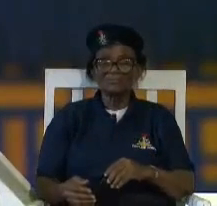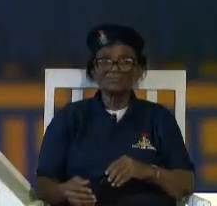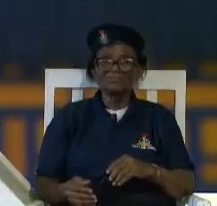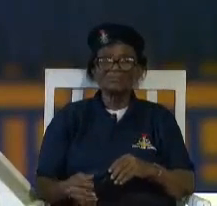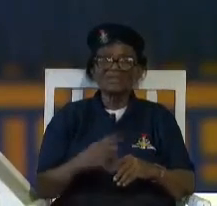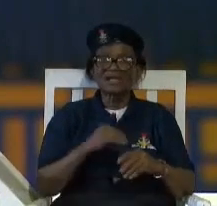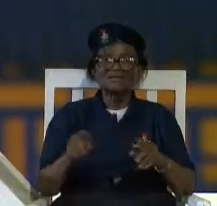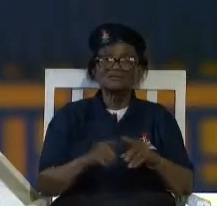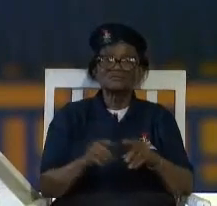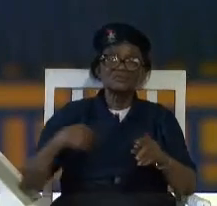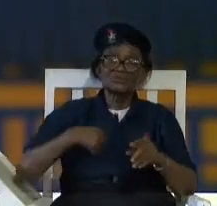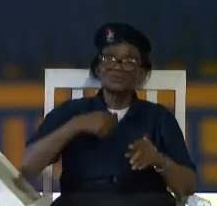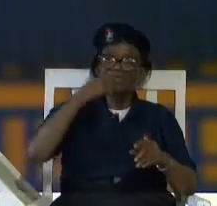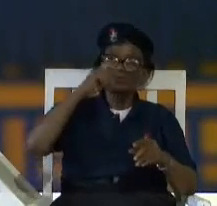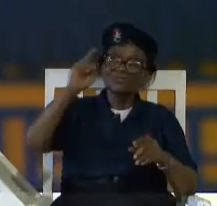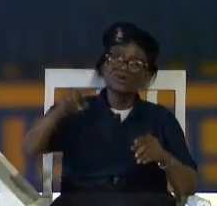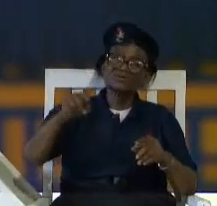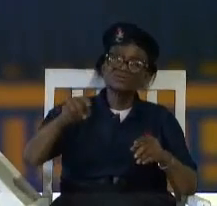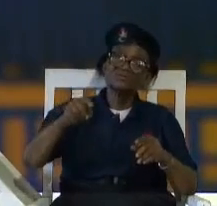And so we must